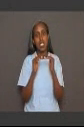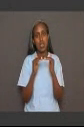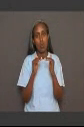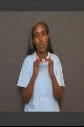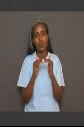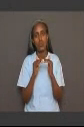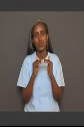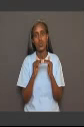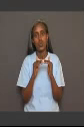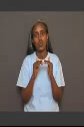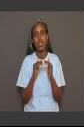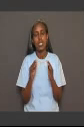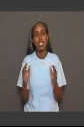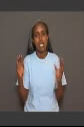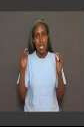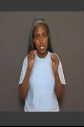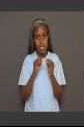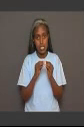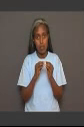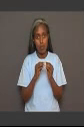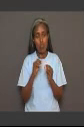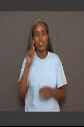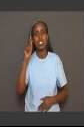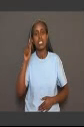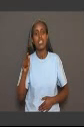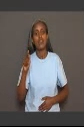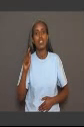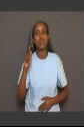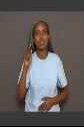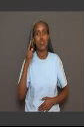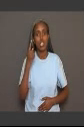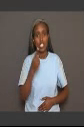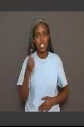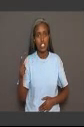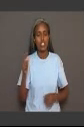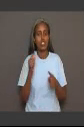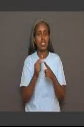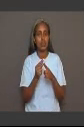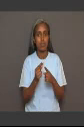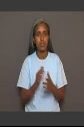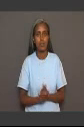equal to the sum of the derivative of each term.